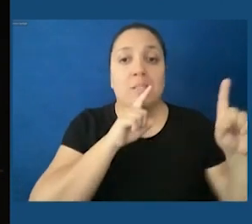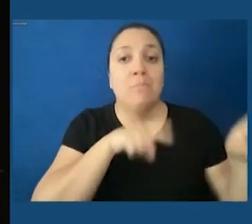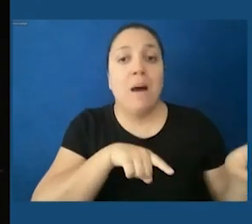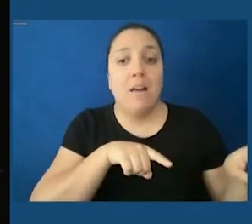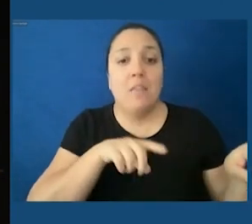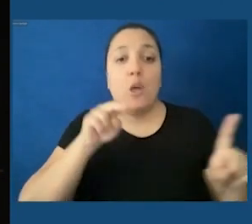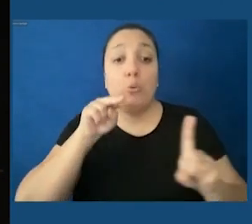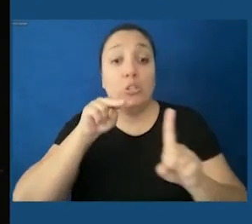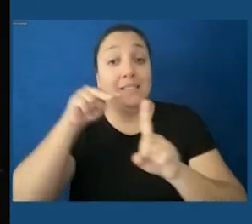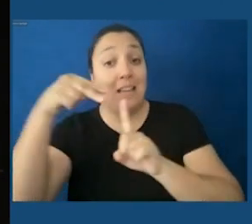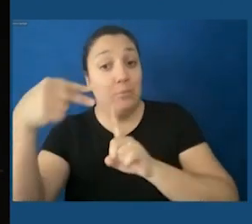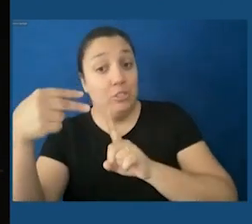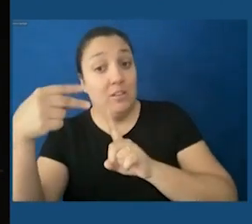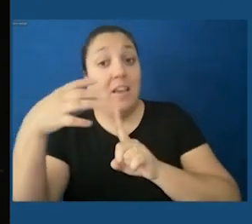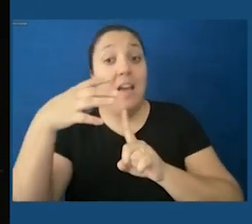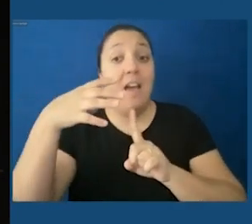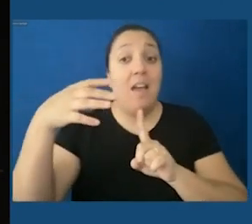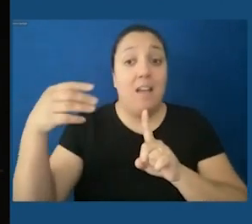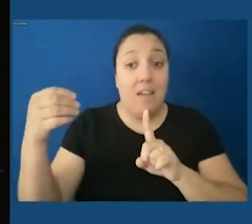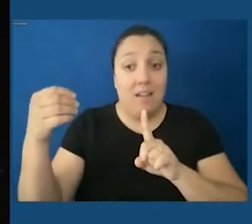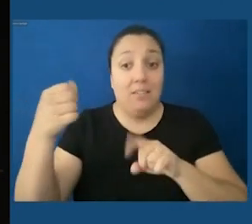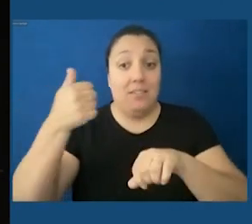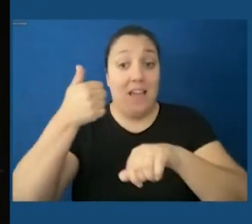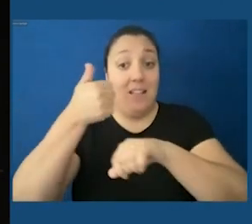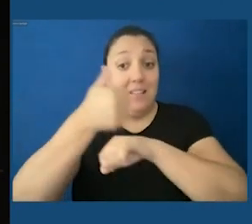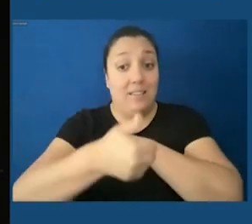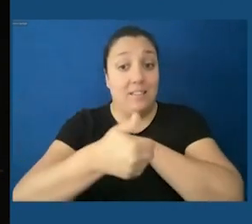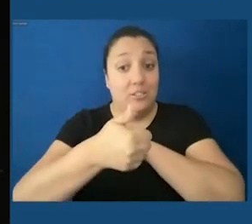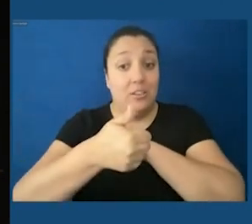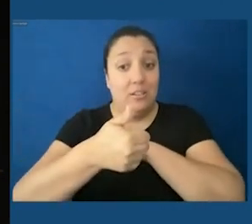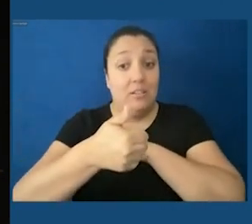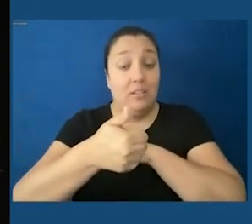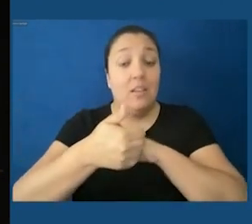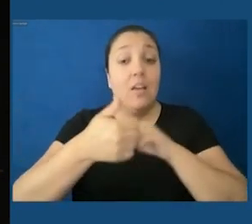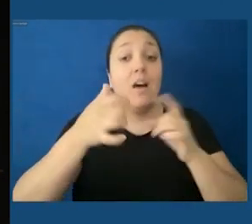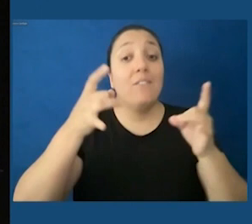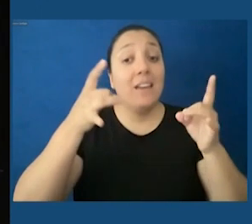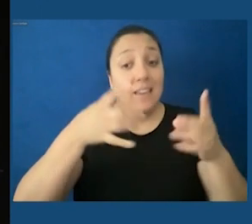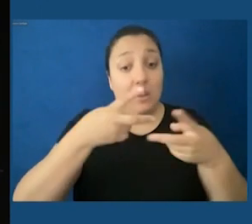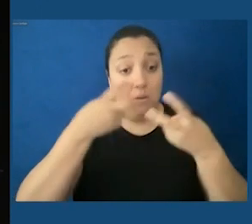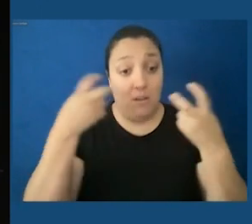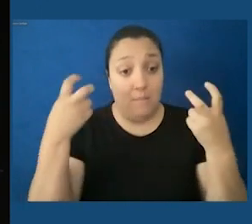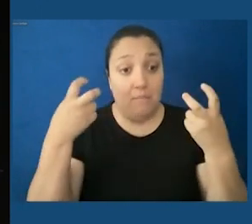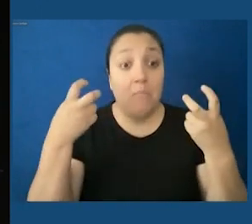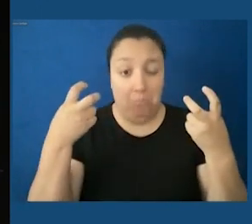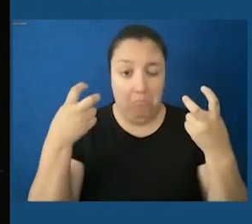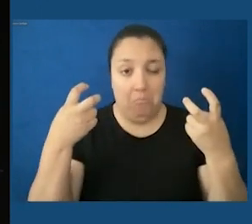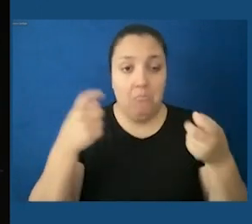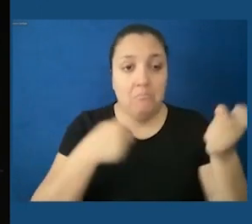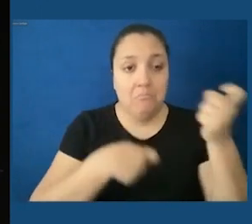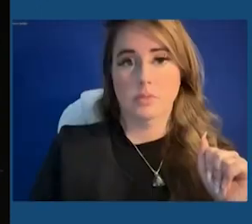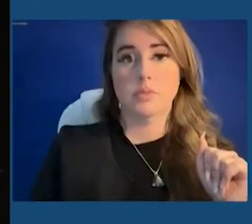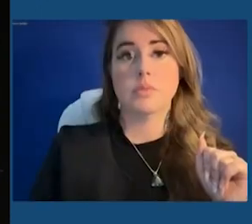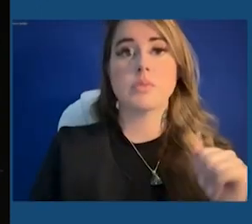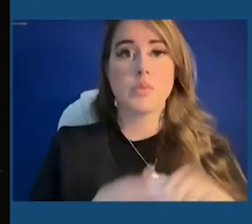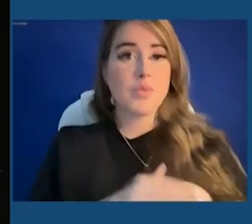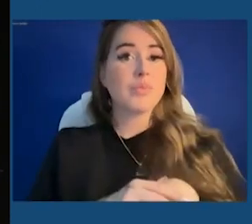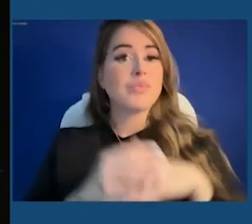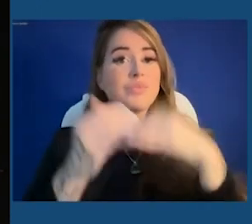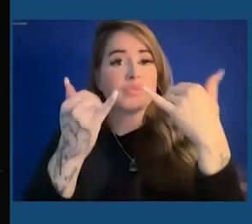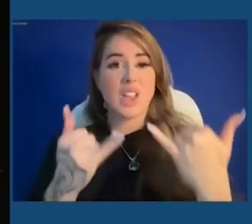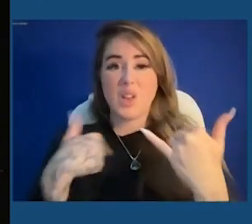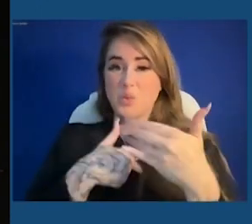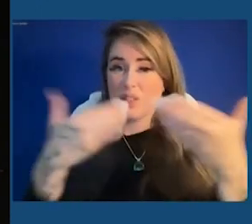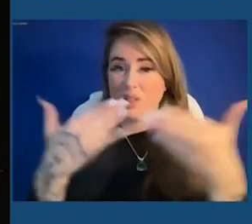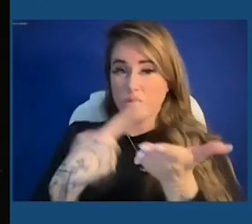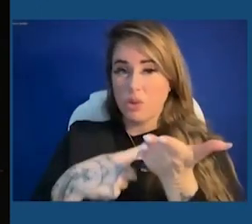an allegation of a hate crime. And so while today we are here talking about